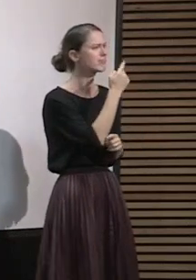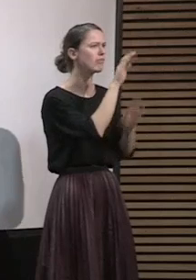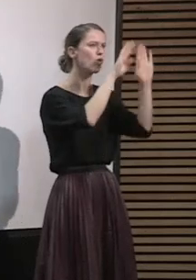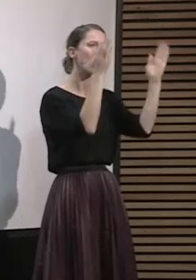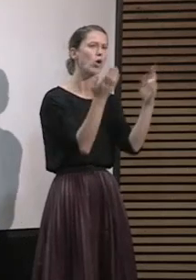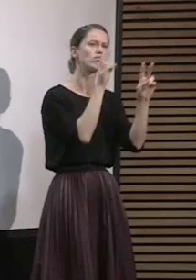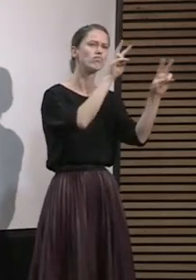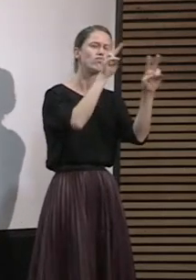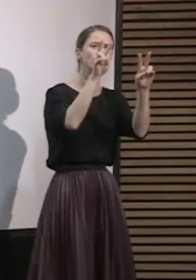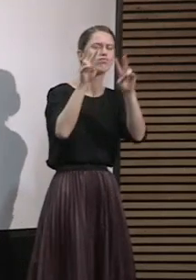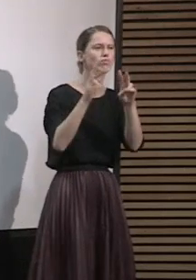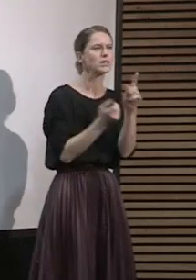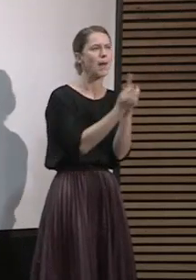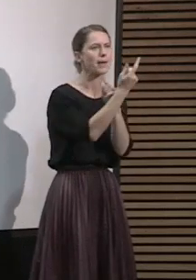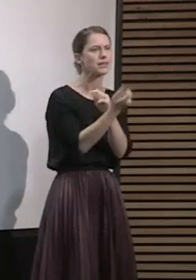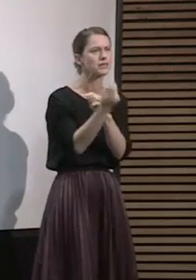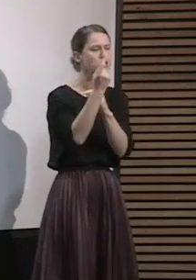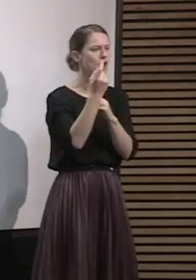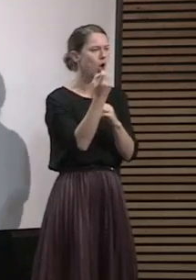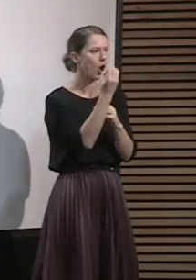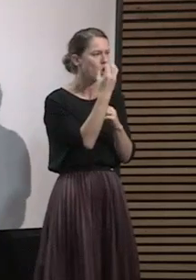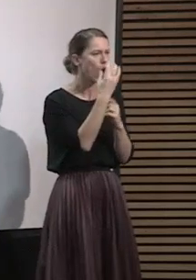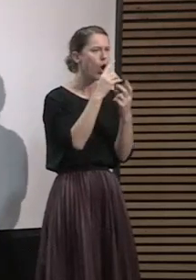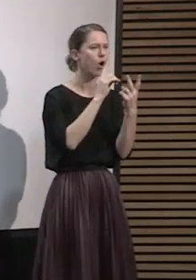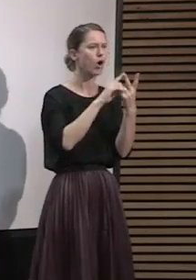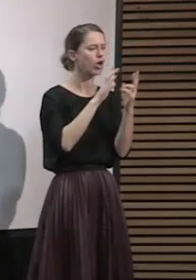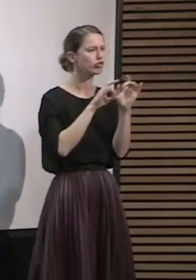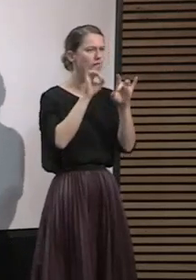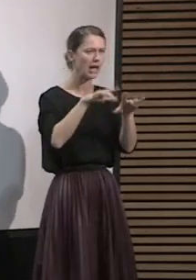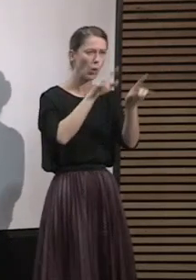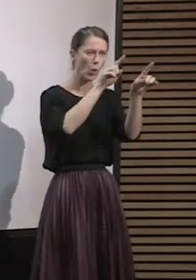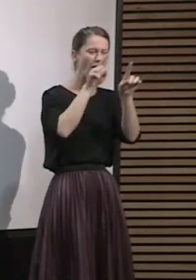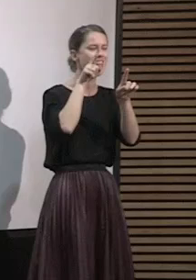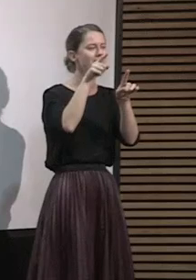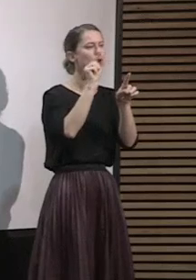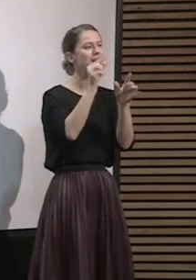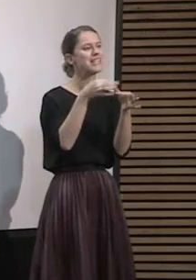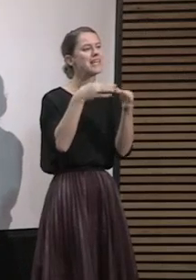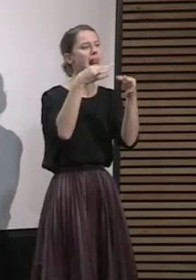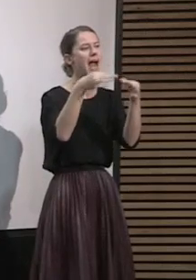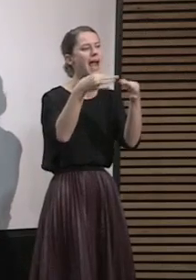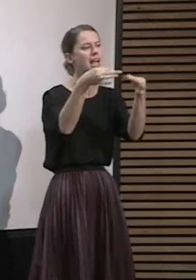have demonstrated, the likes of Hong Kong or the likes of Australia, where they have taken a little bit more time